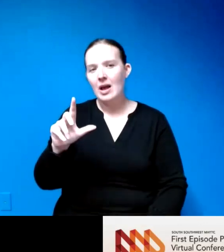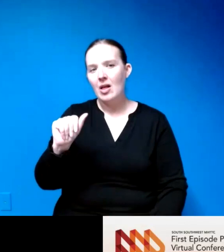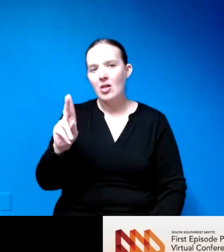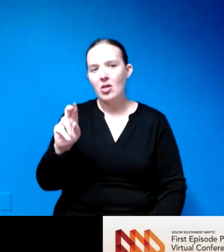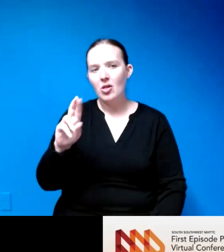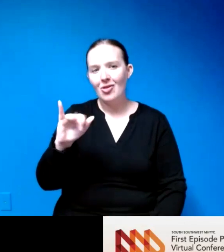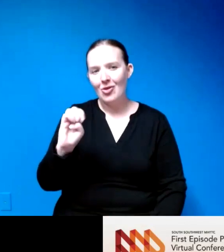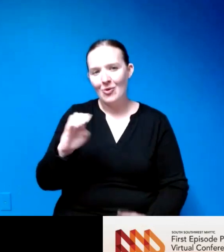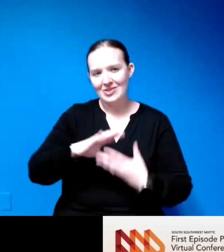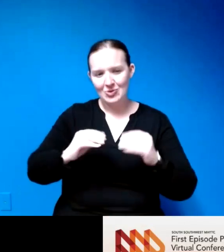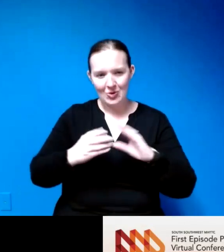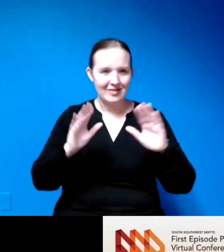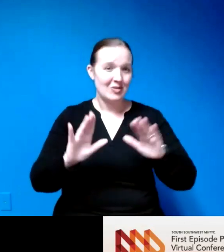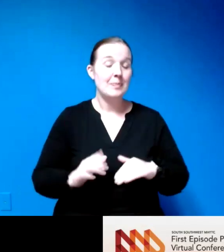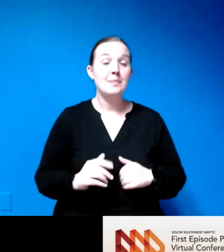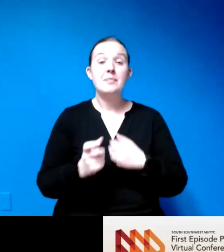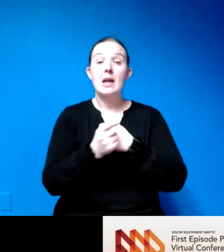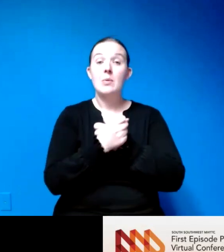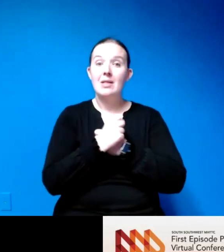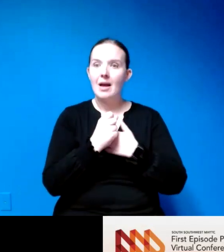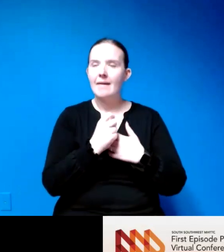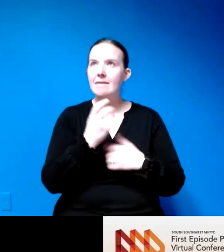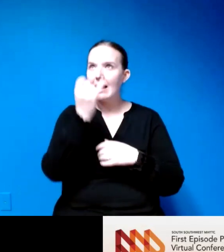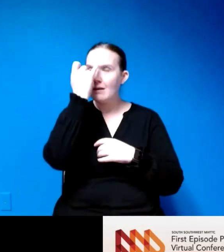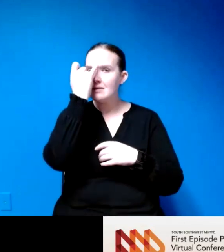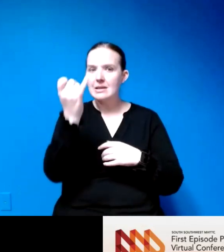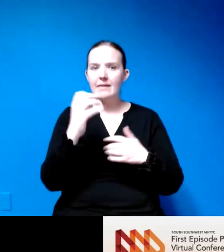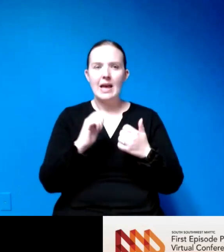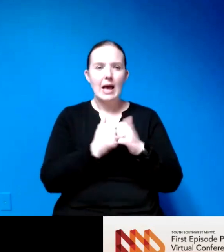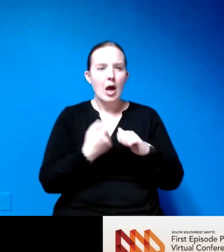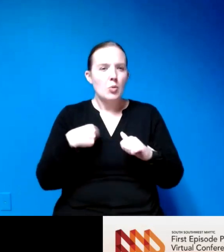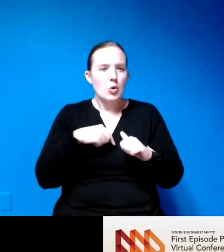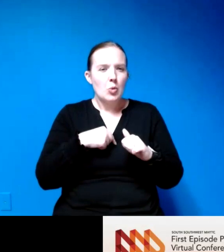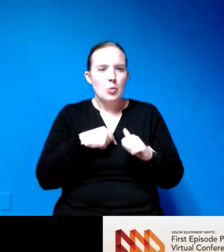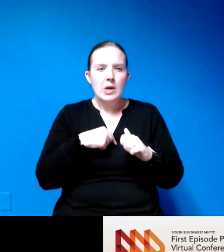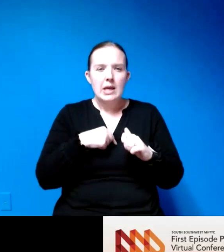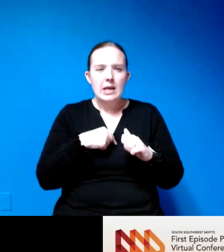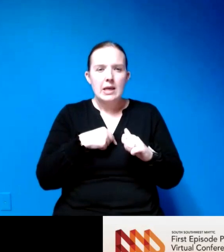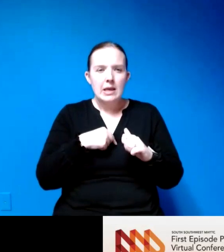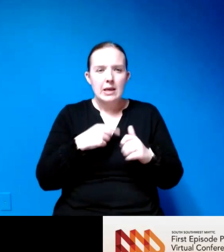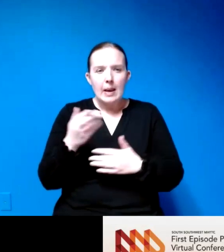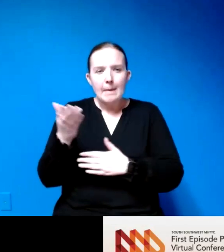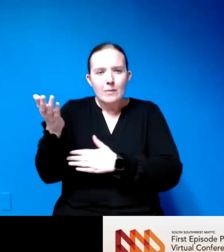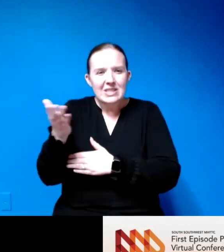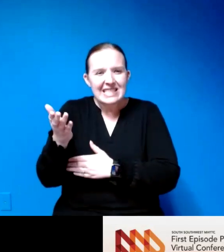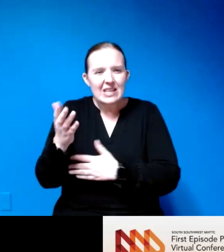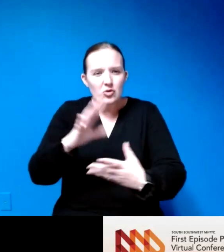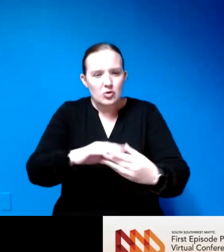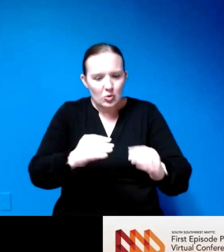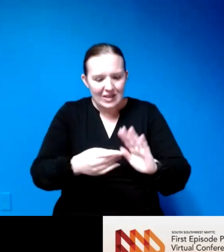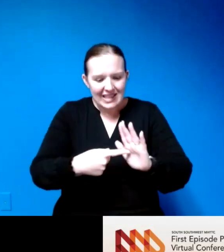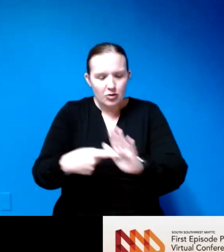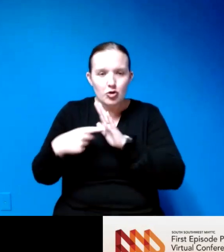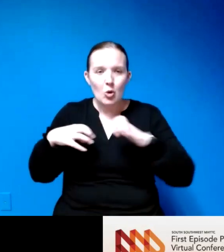awesome. I love too that idea of how do we present stories that show opportunity